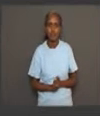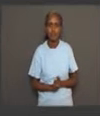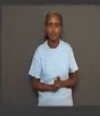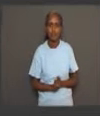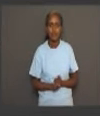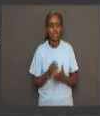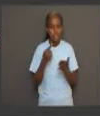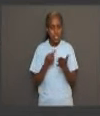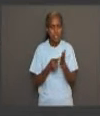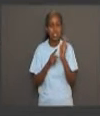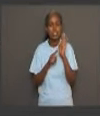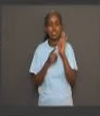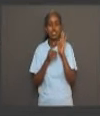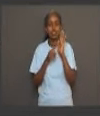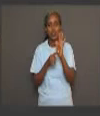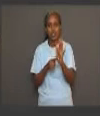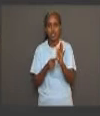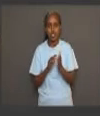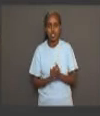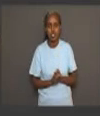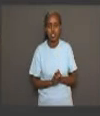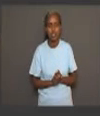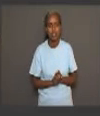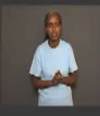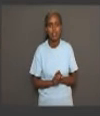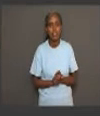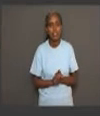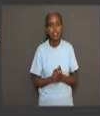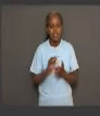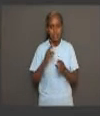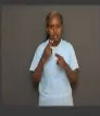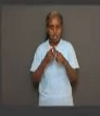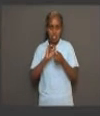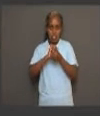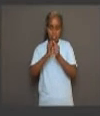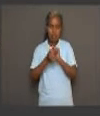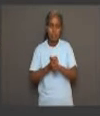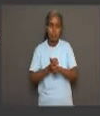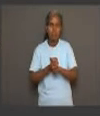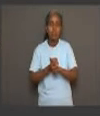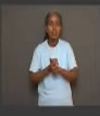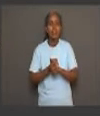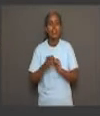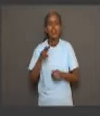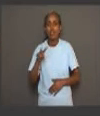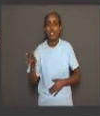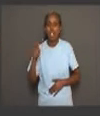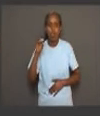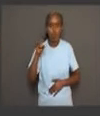For this demonstration, we will rename vector